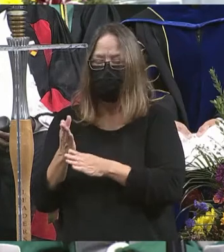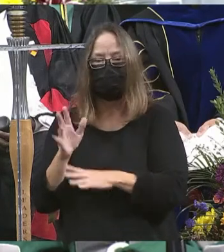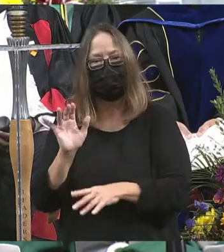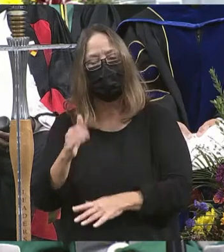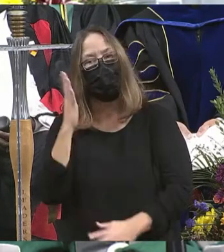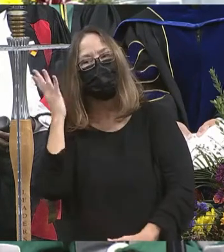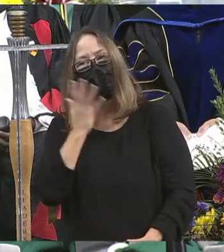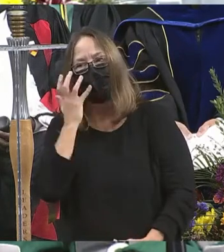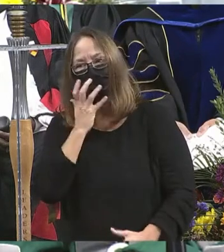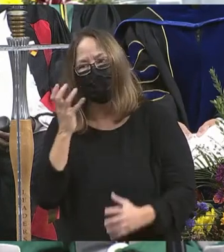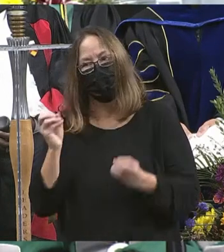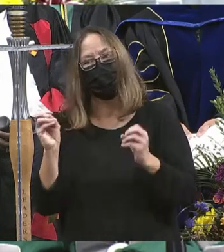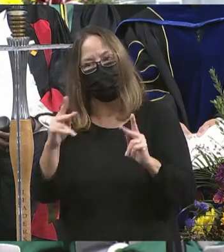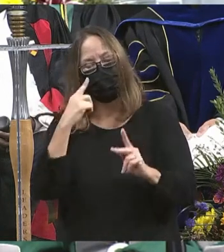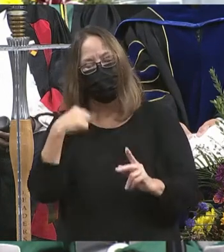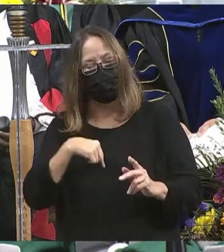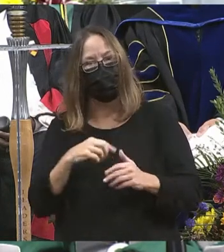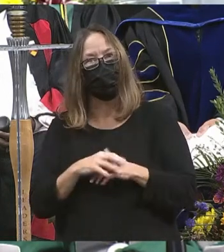amazing opportunities.